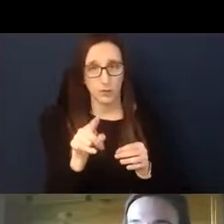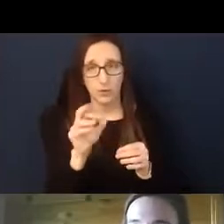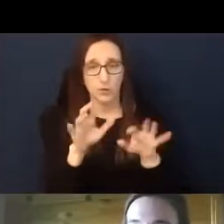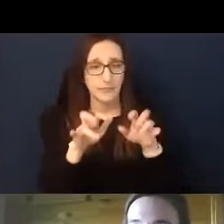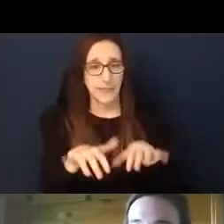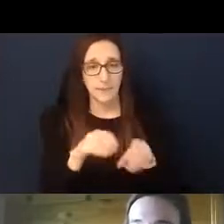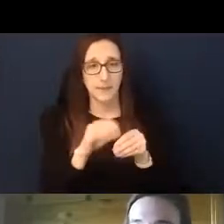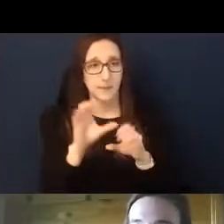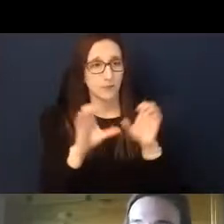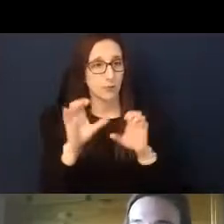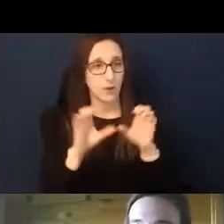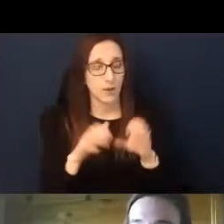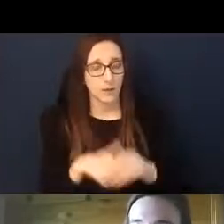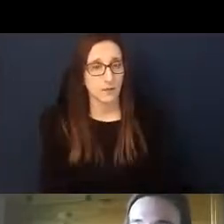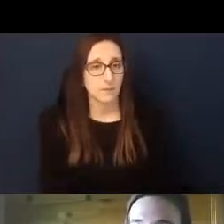the chat here?